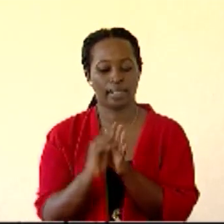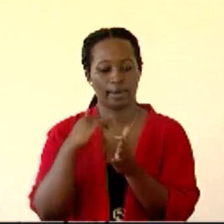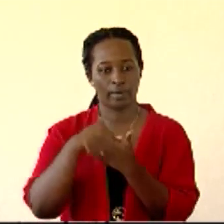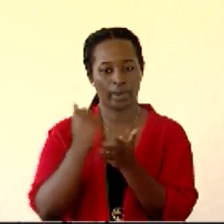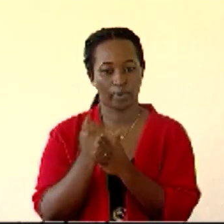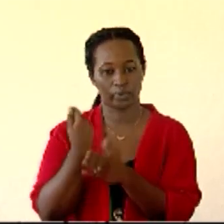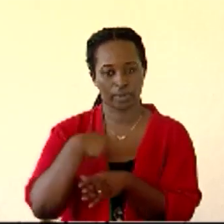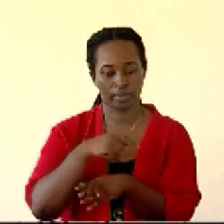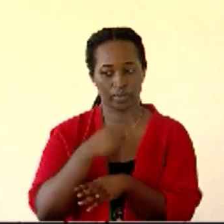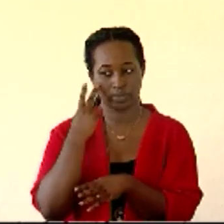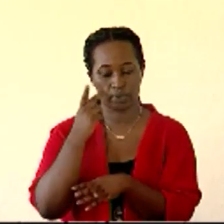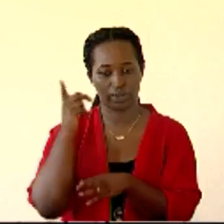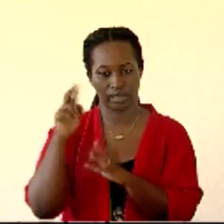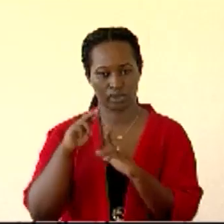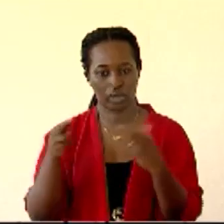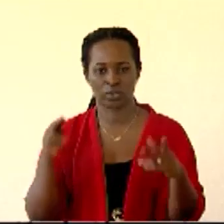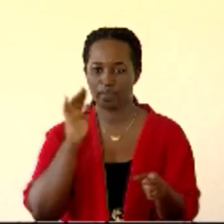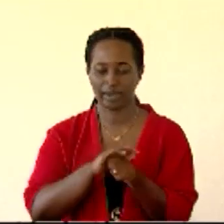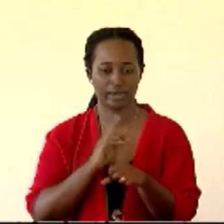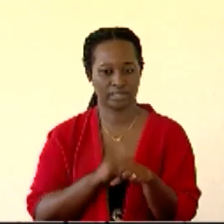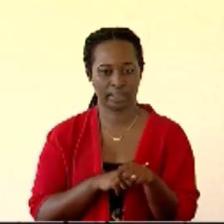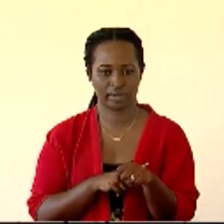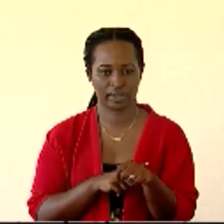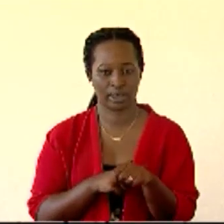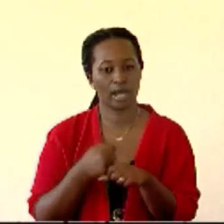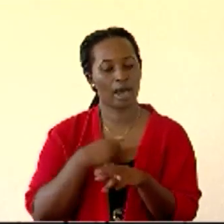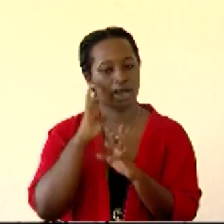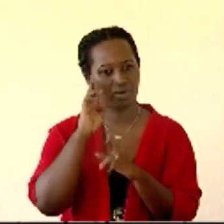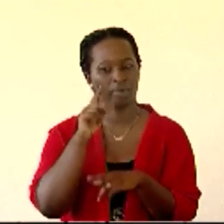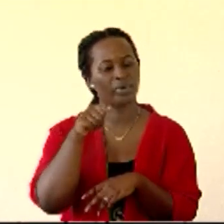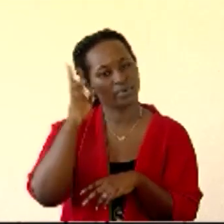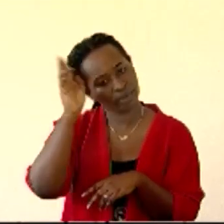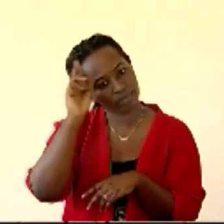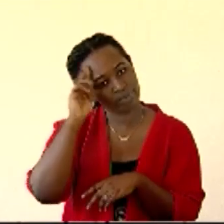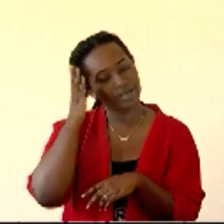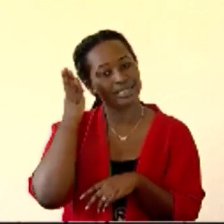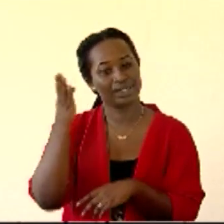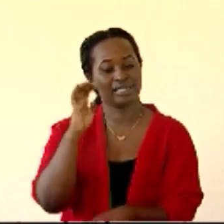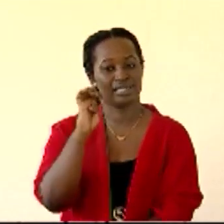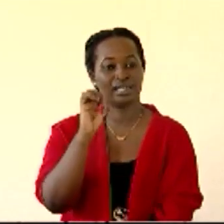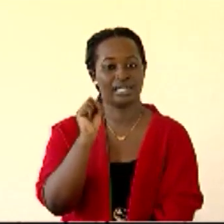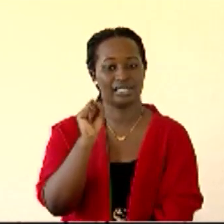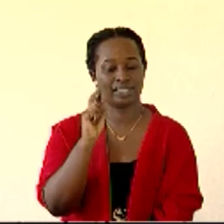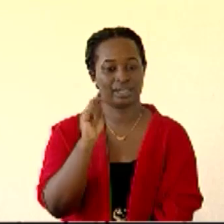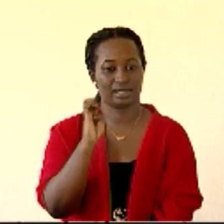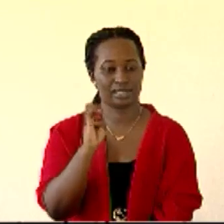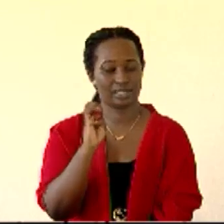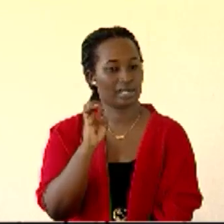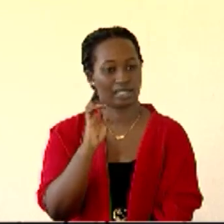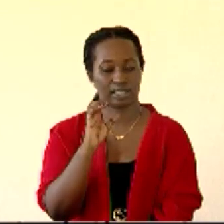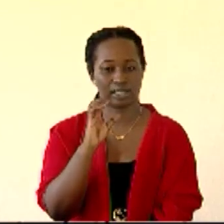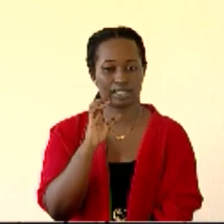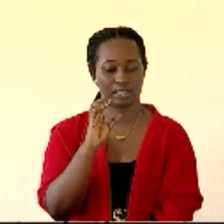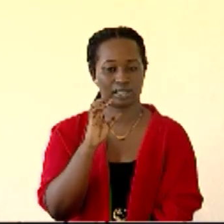seen this reaction several times. I hope you still remember. This is esterification reaction. And